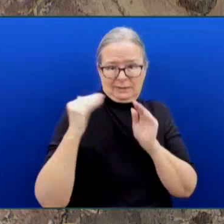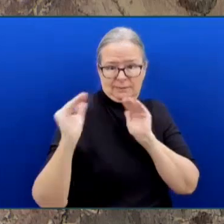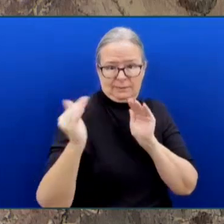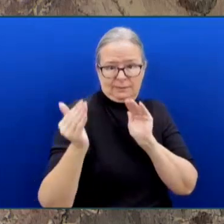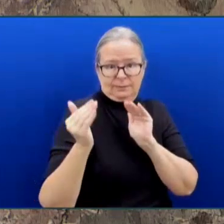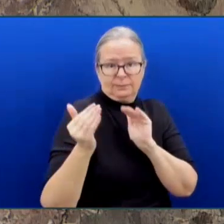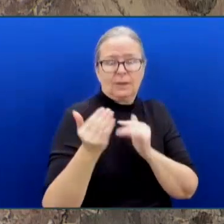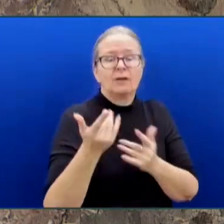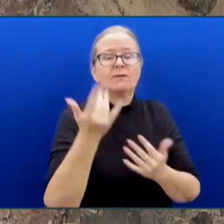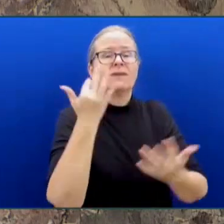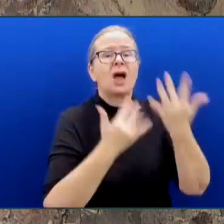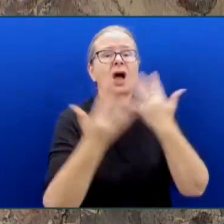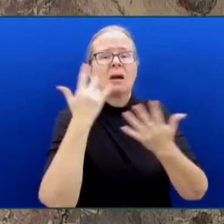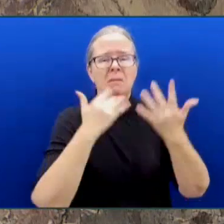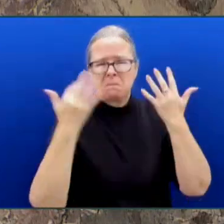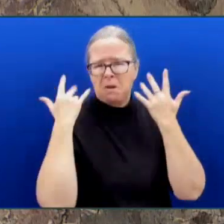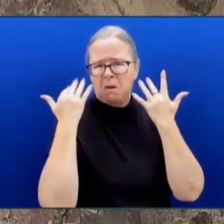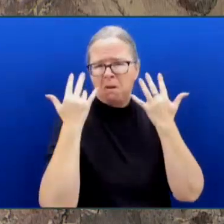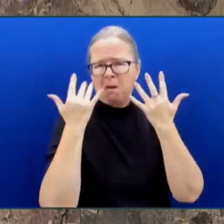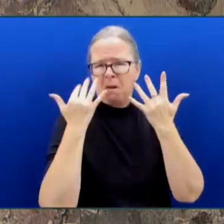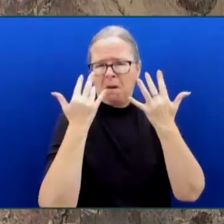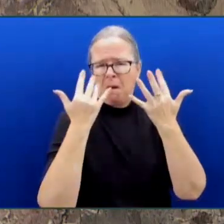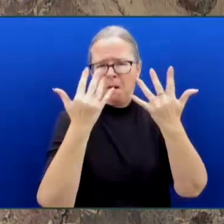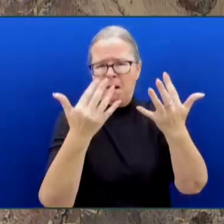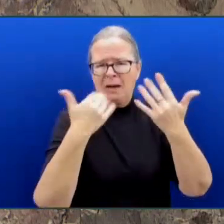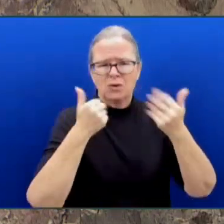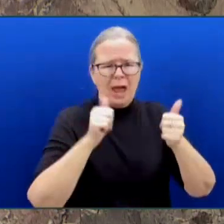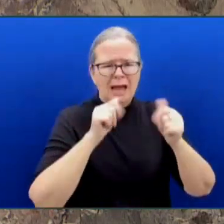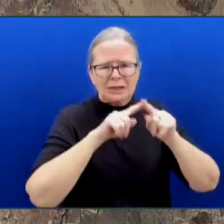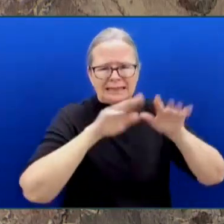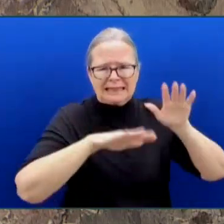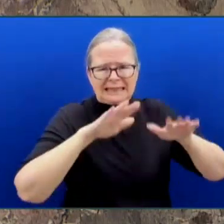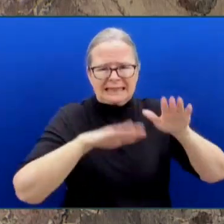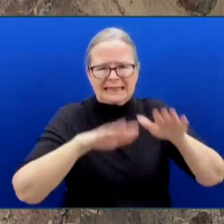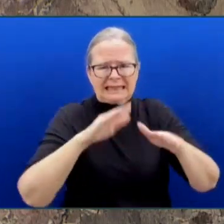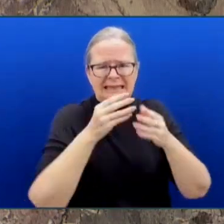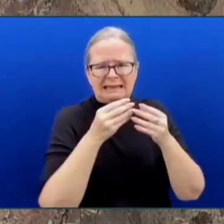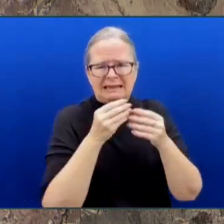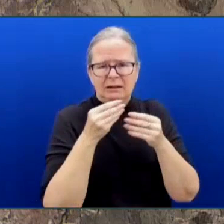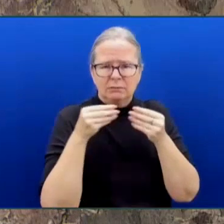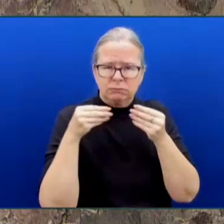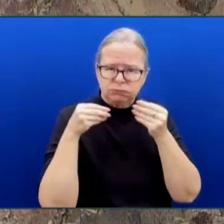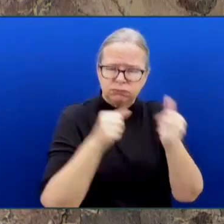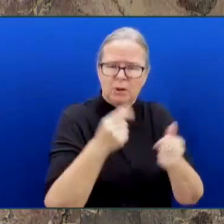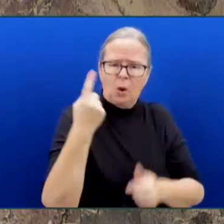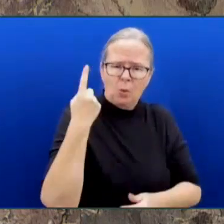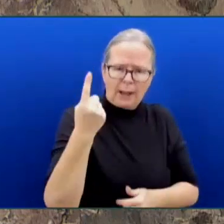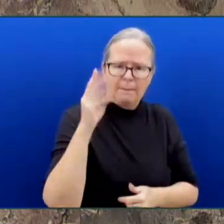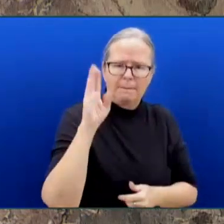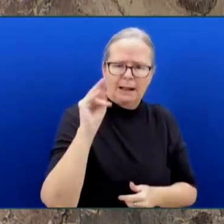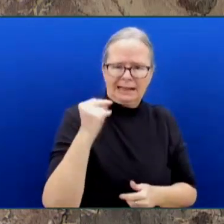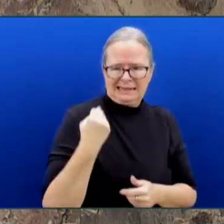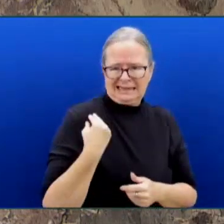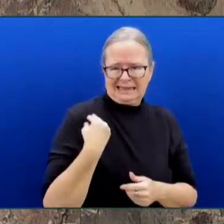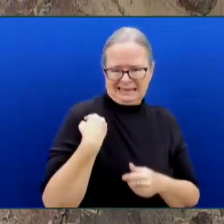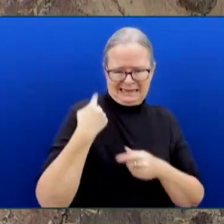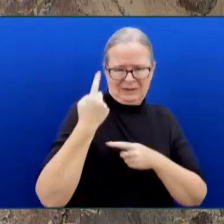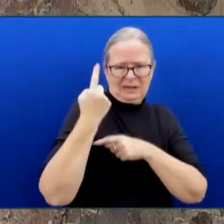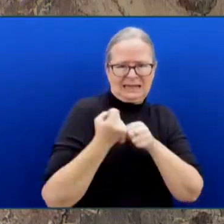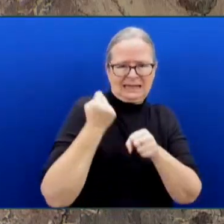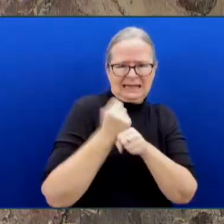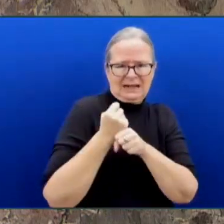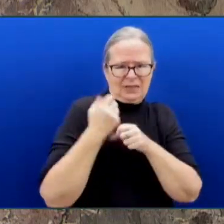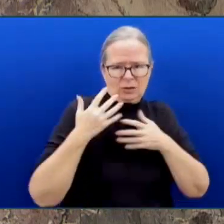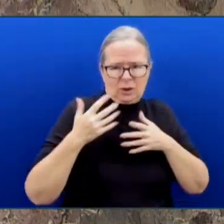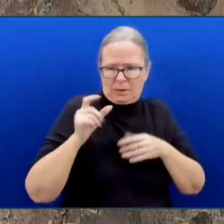$1 billion in this year alone. People are losing homes, people are